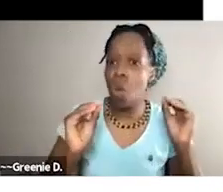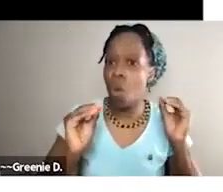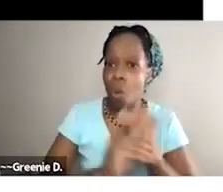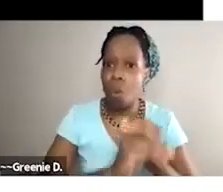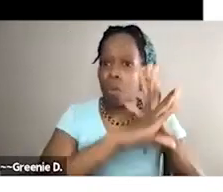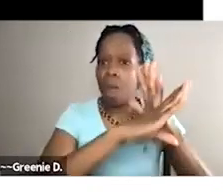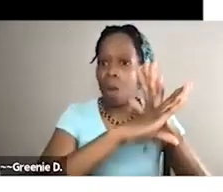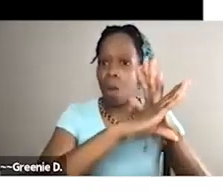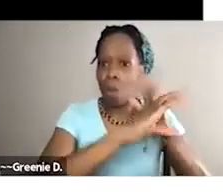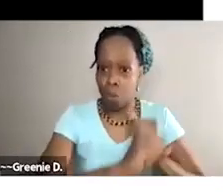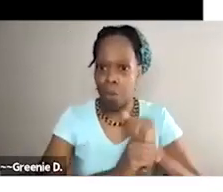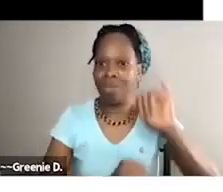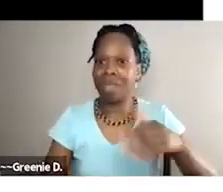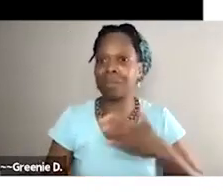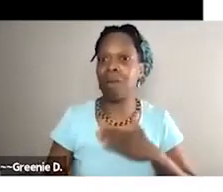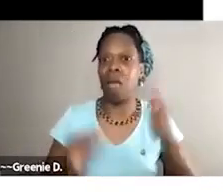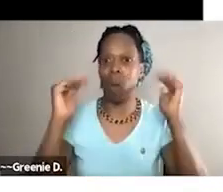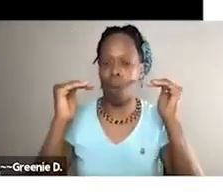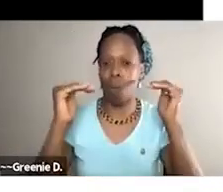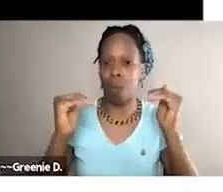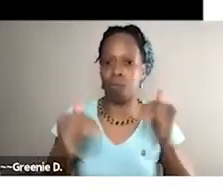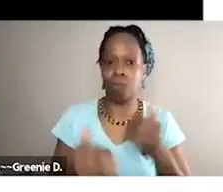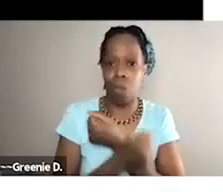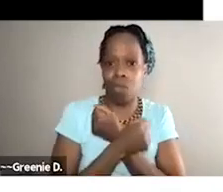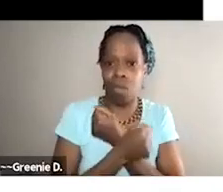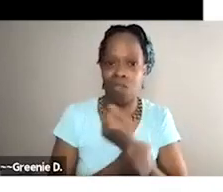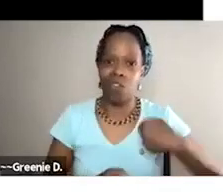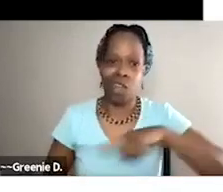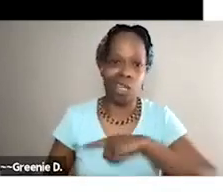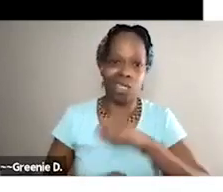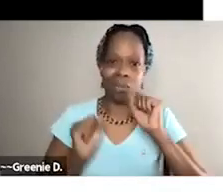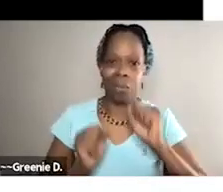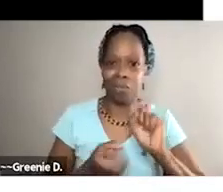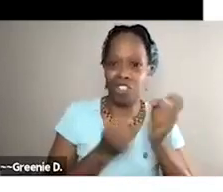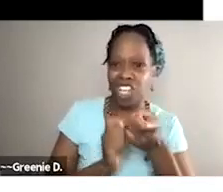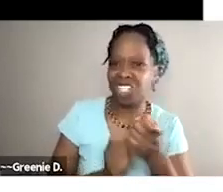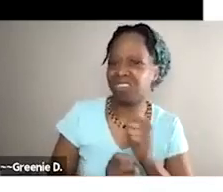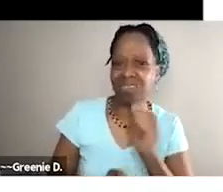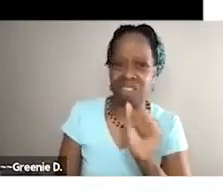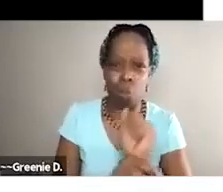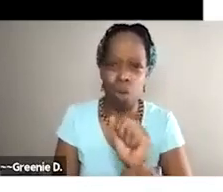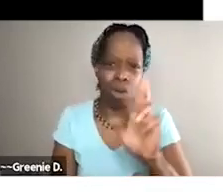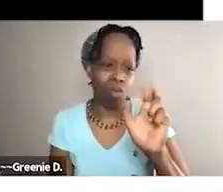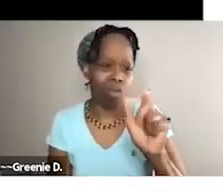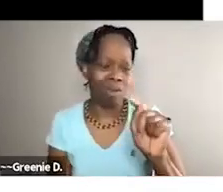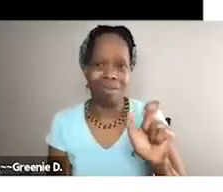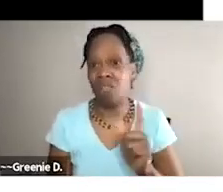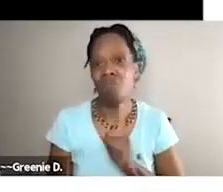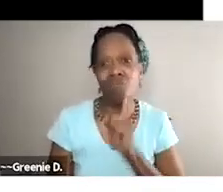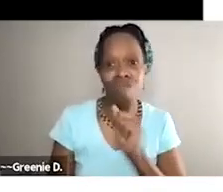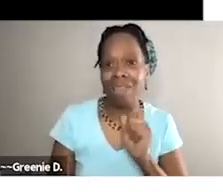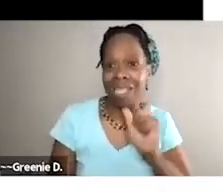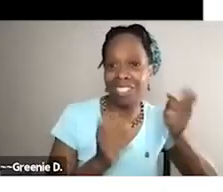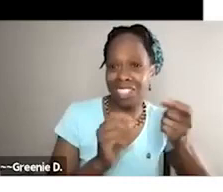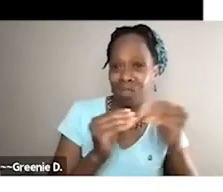would love for us through the work to be able to change an unemployment rate that hasn't materially shifted in 30 years. What do I